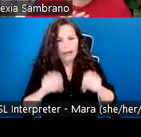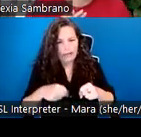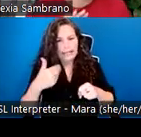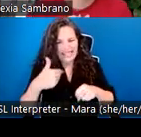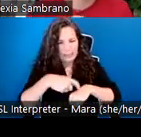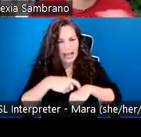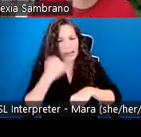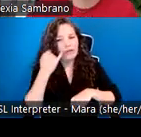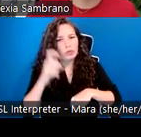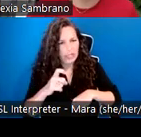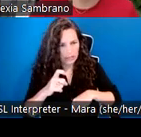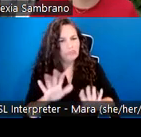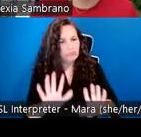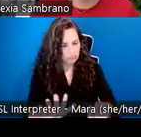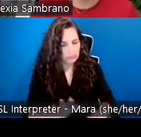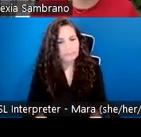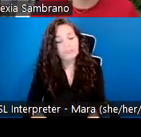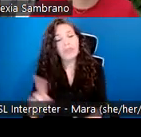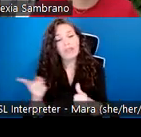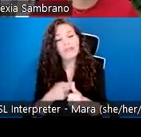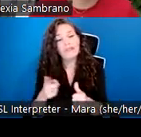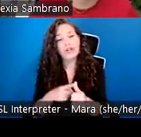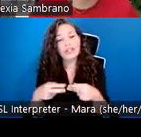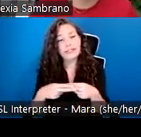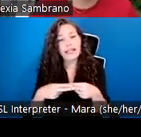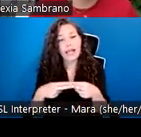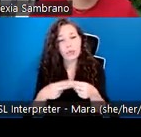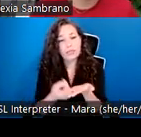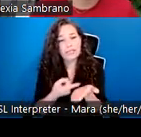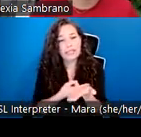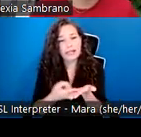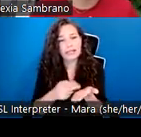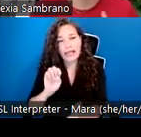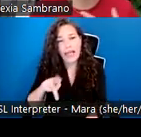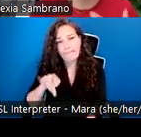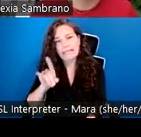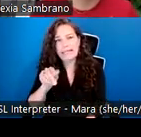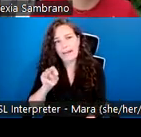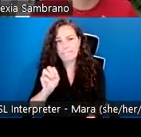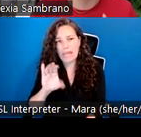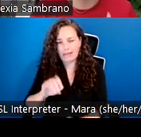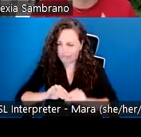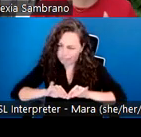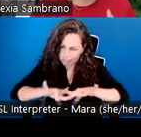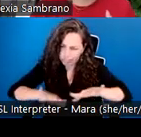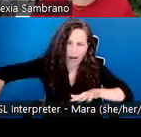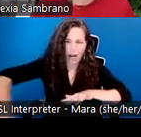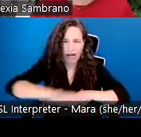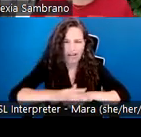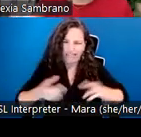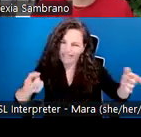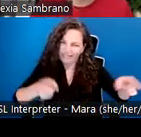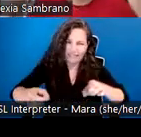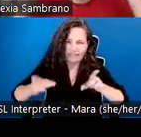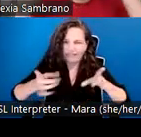Okay, so here on this first slide, I'm going to be talking a little bit about that epidemic of violence against trans folks. So